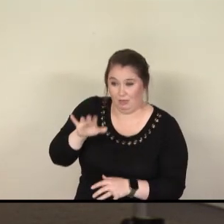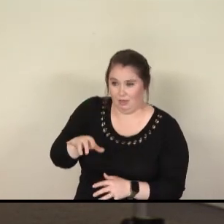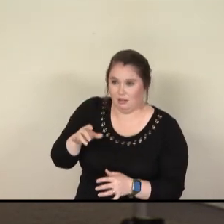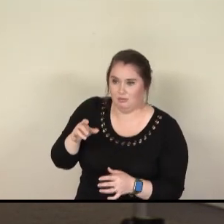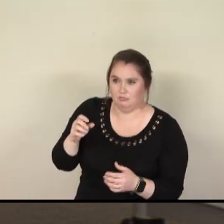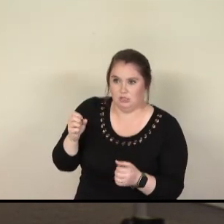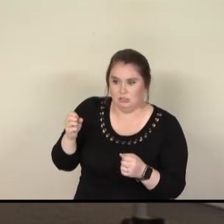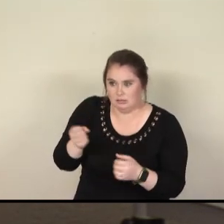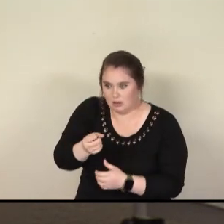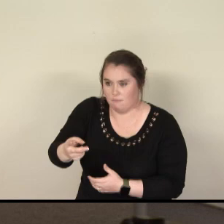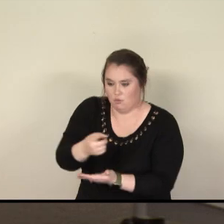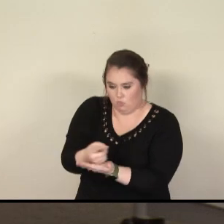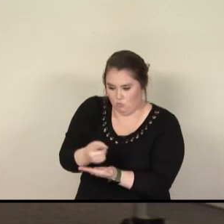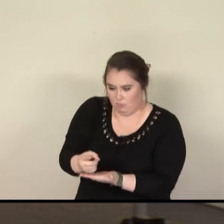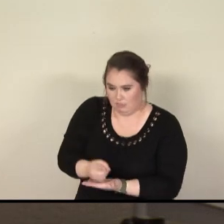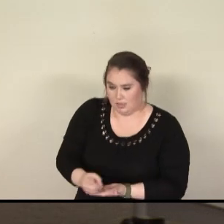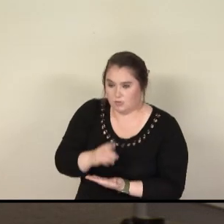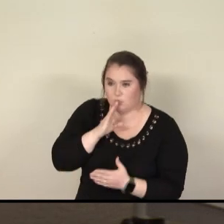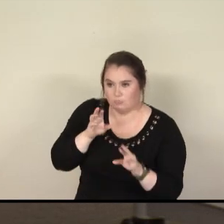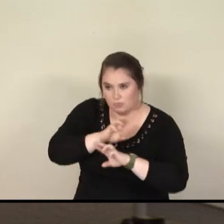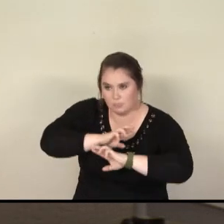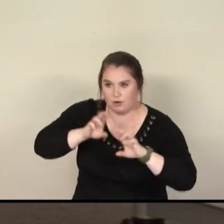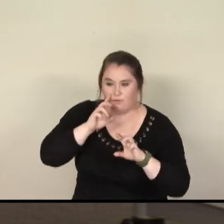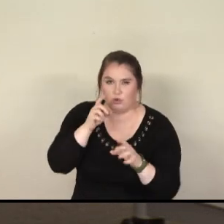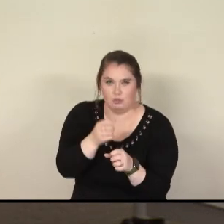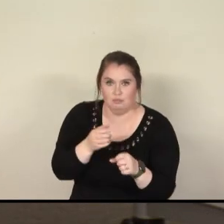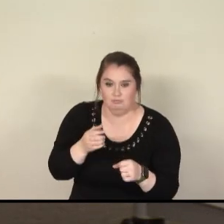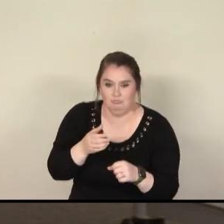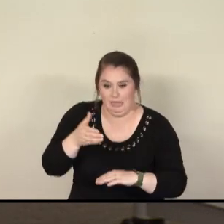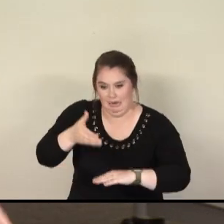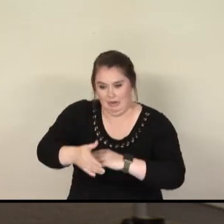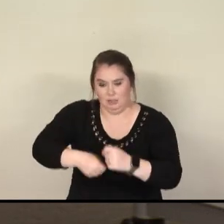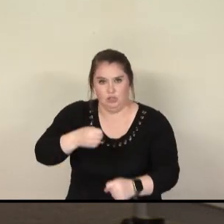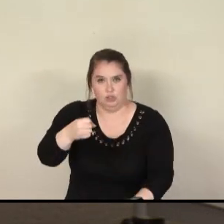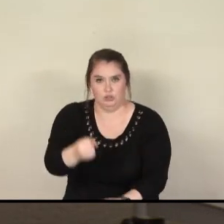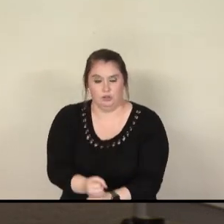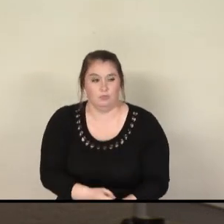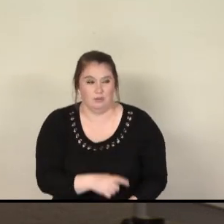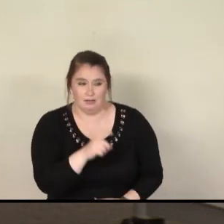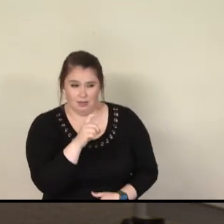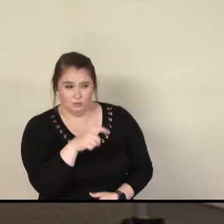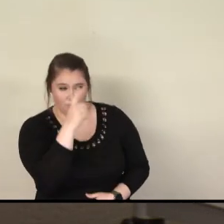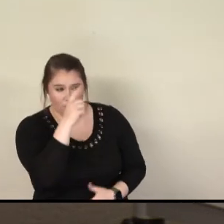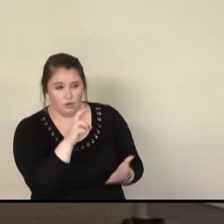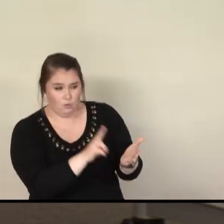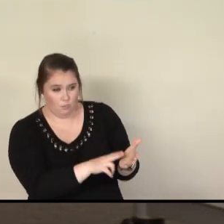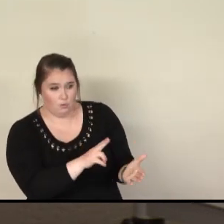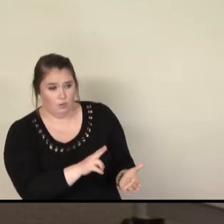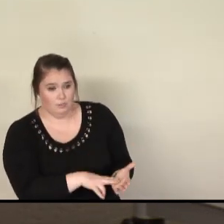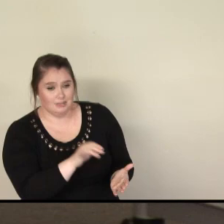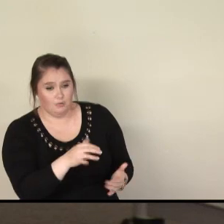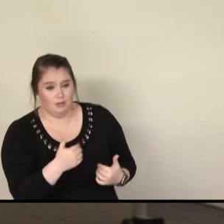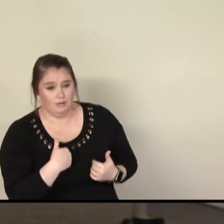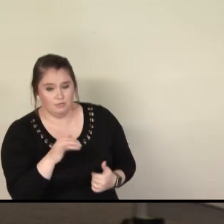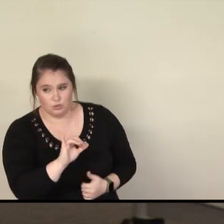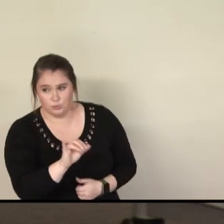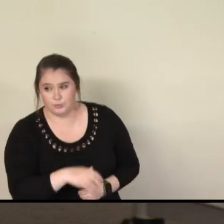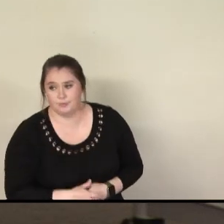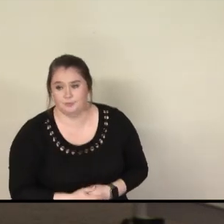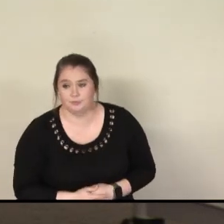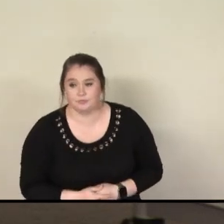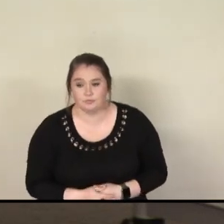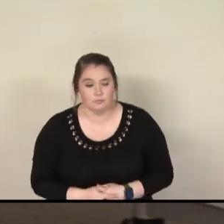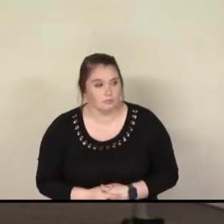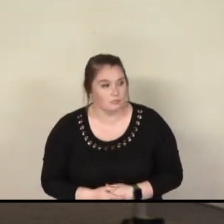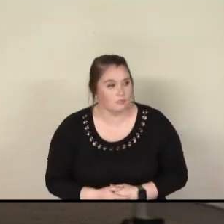year, looking at our numbers, staffing the way we need to for the enrollments that we have. But so